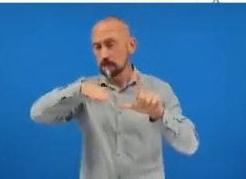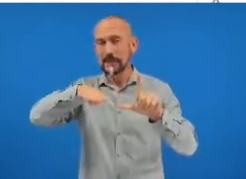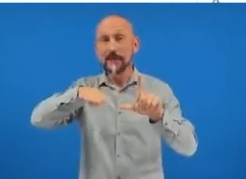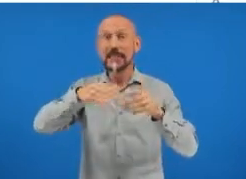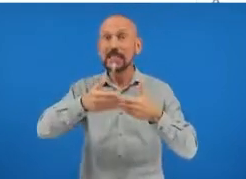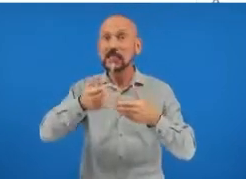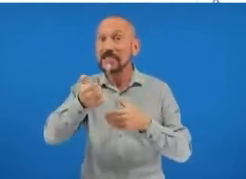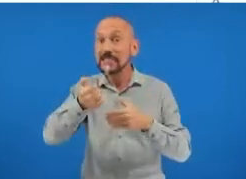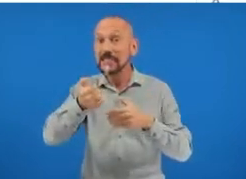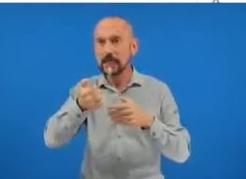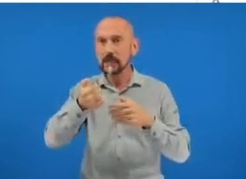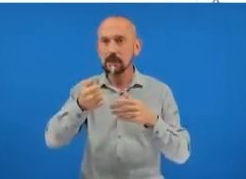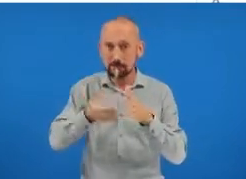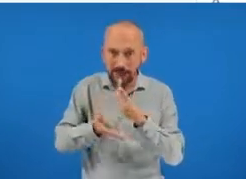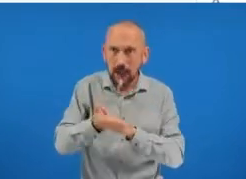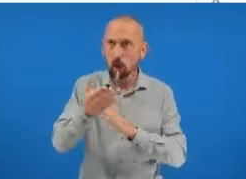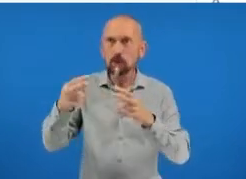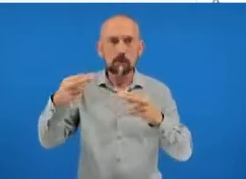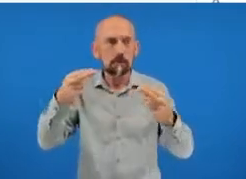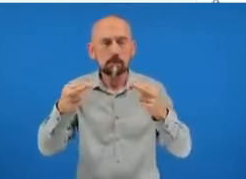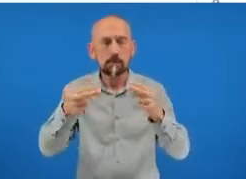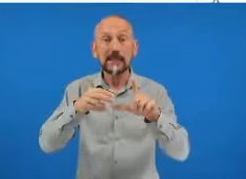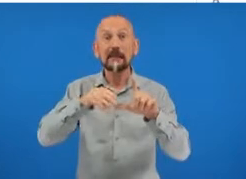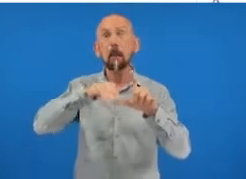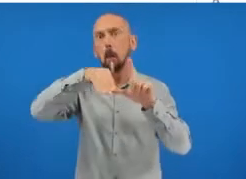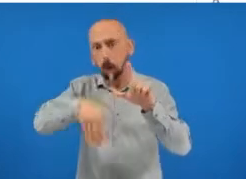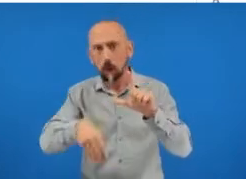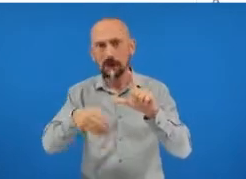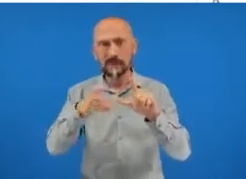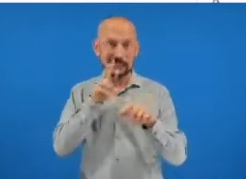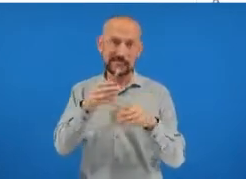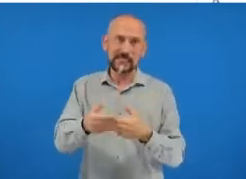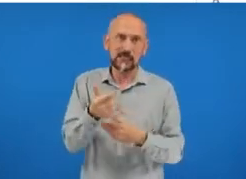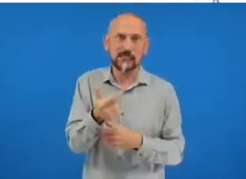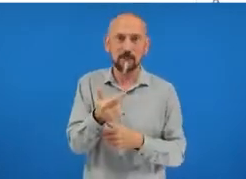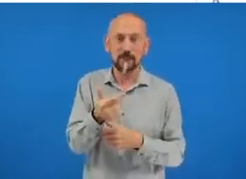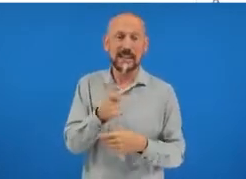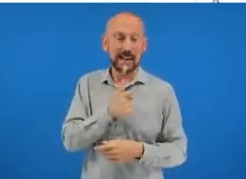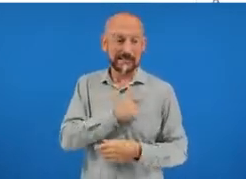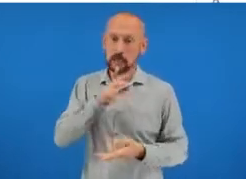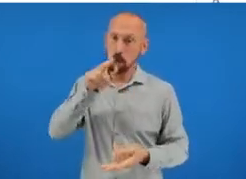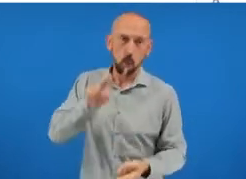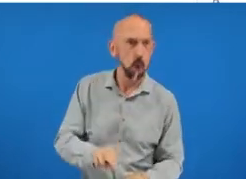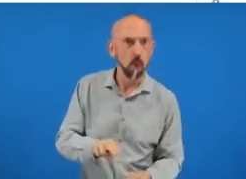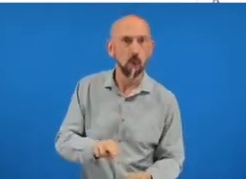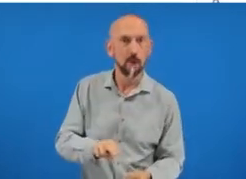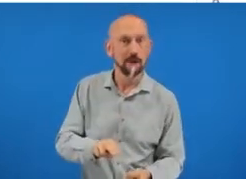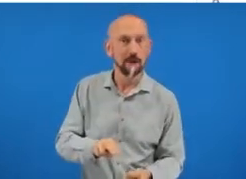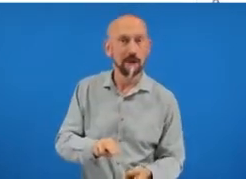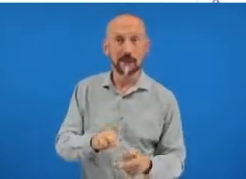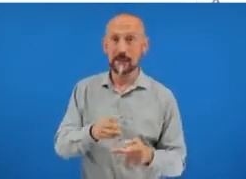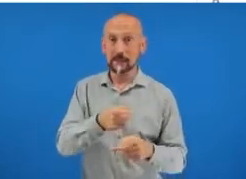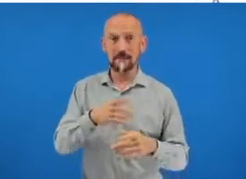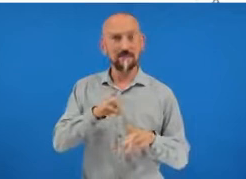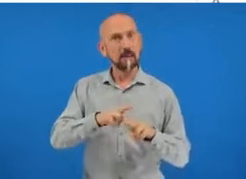then the following session, session 7, there's a lovely reduction in Fatima's social anxiety. She's feeling so much better in